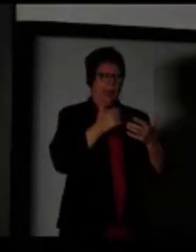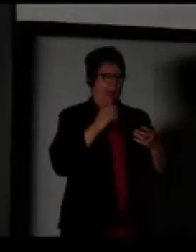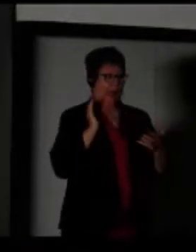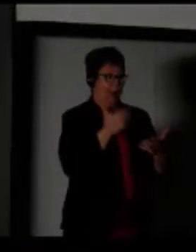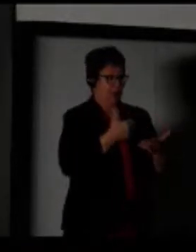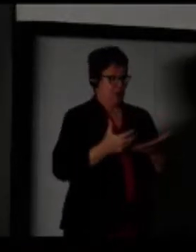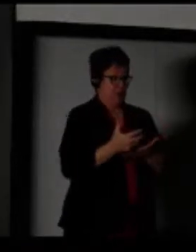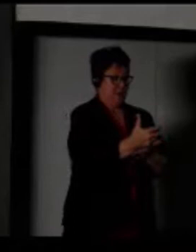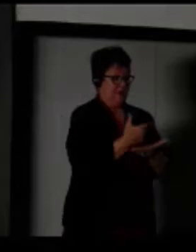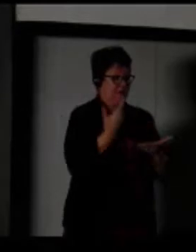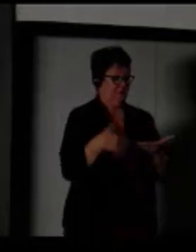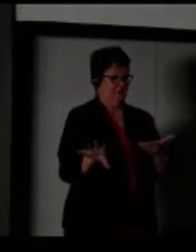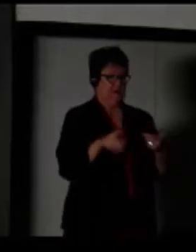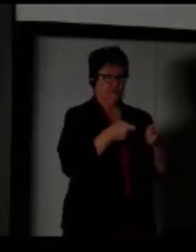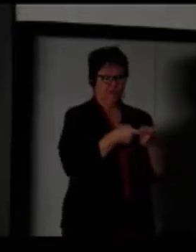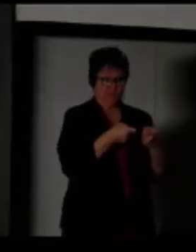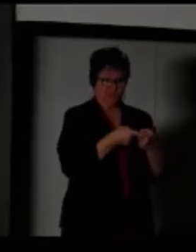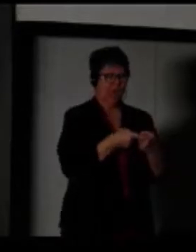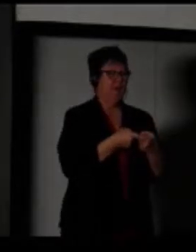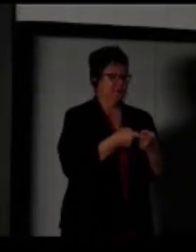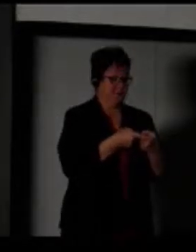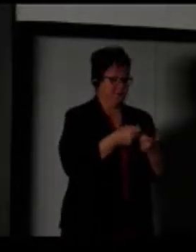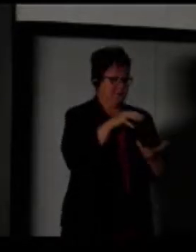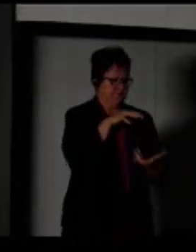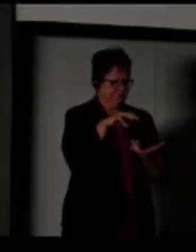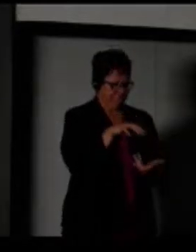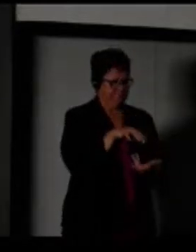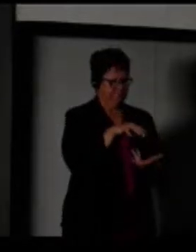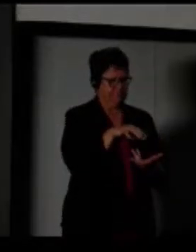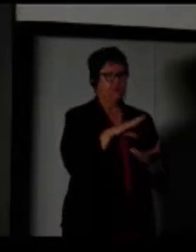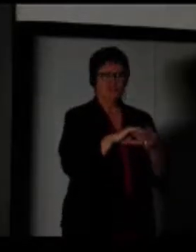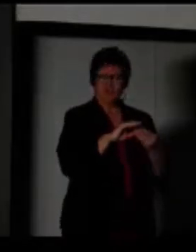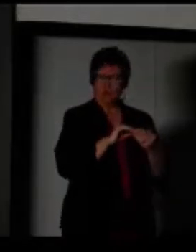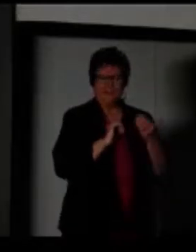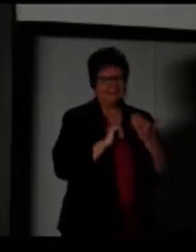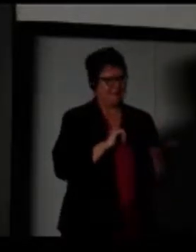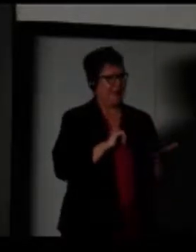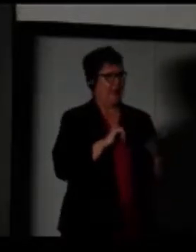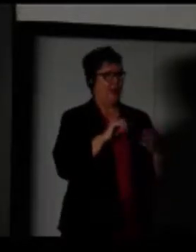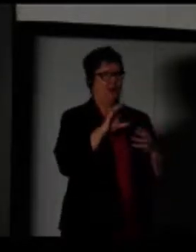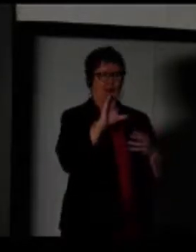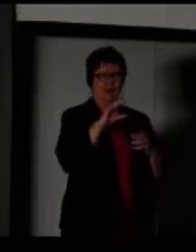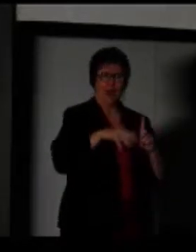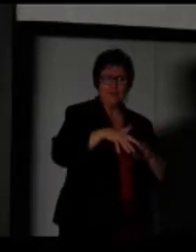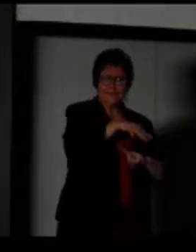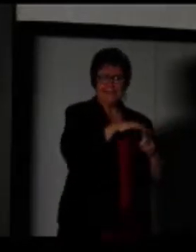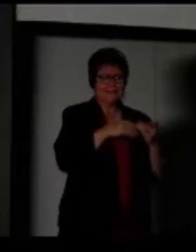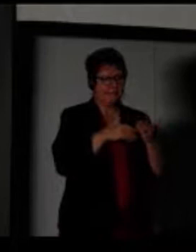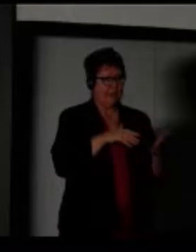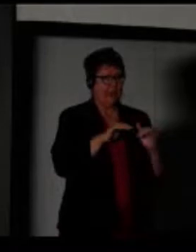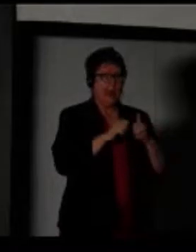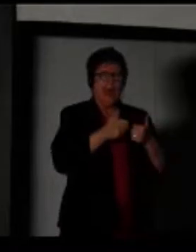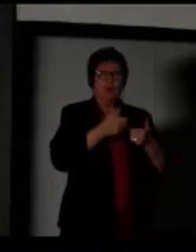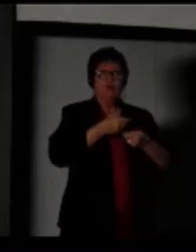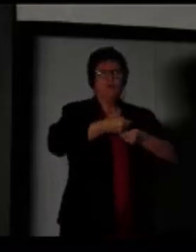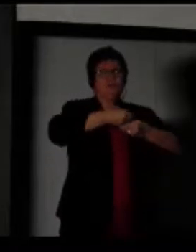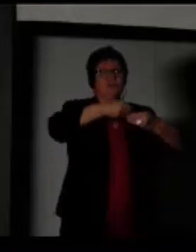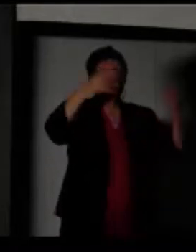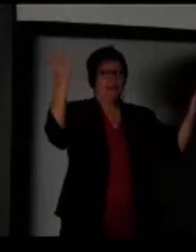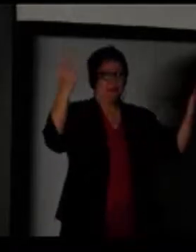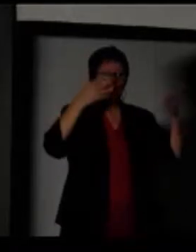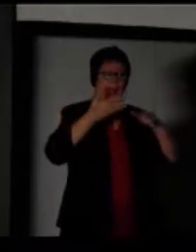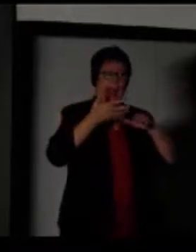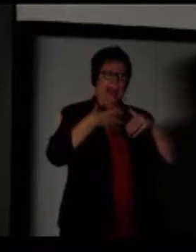we've digitized it, once we've put the story together and put it in the context? How do we then share that beyond the walls of the